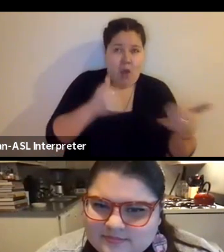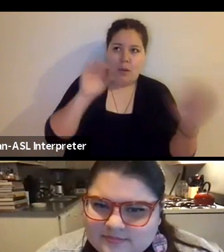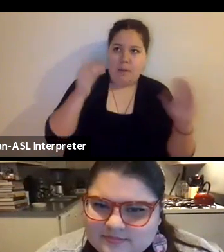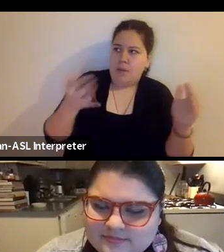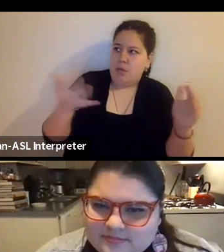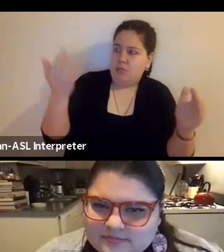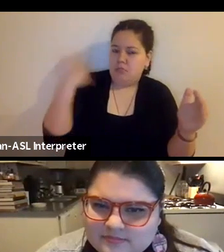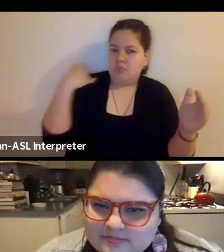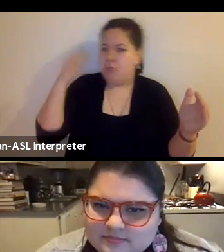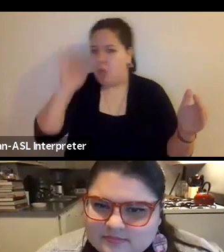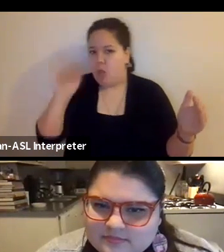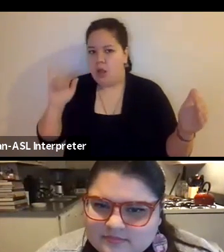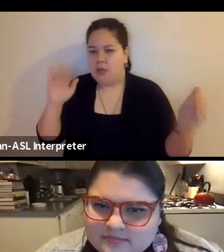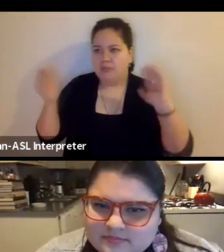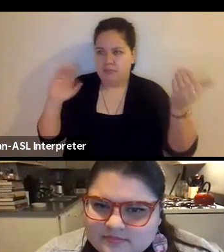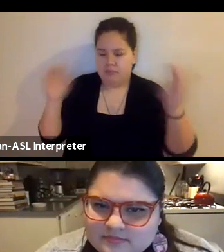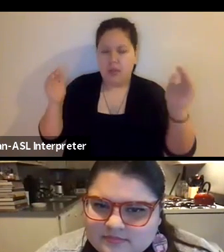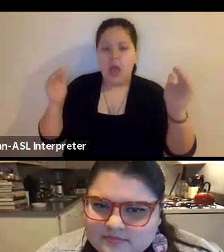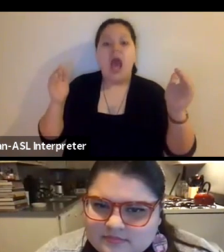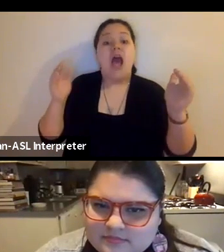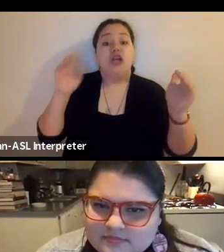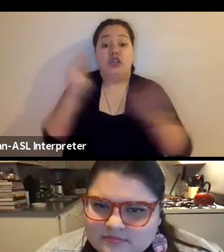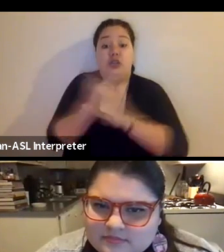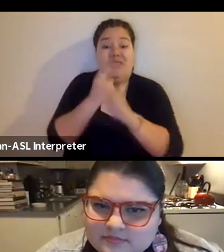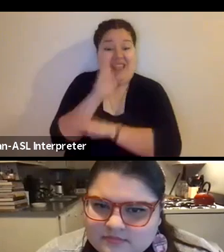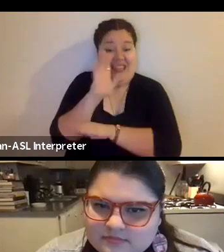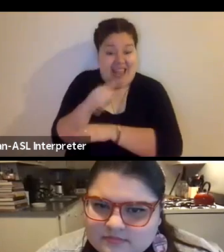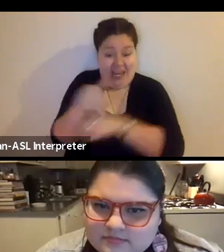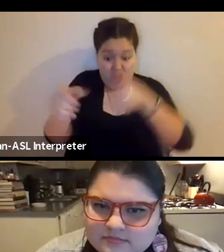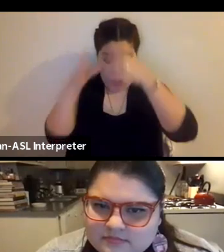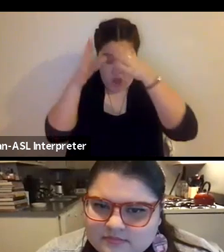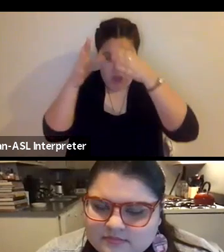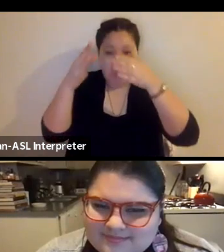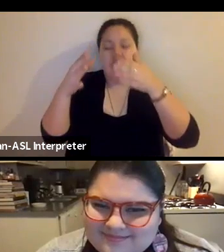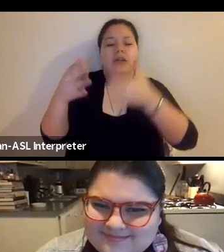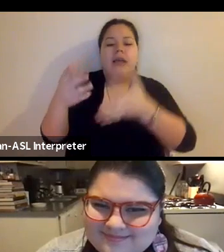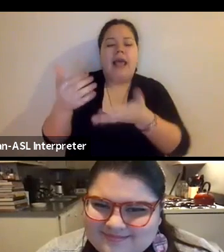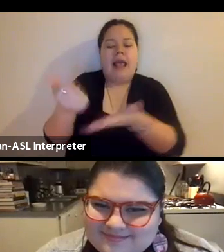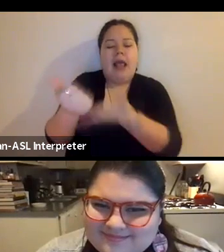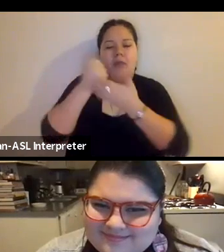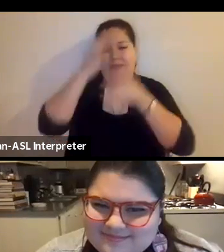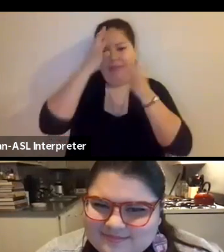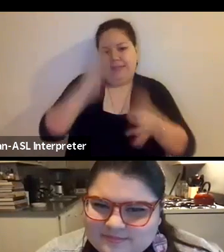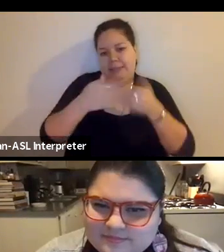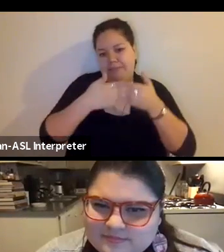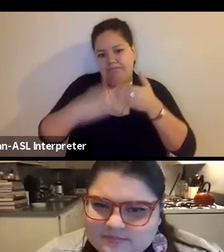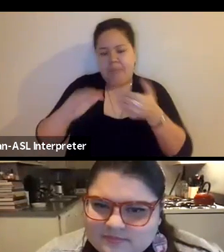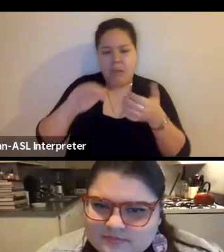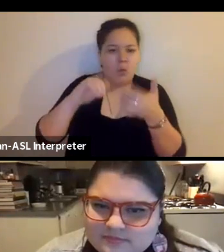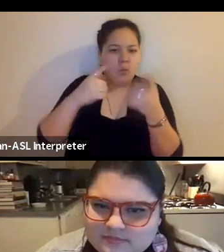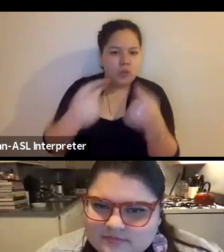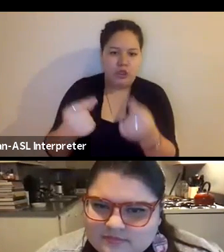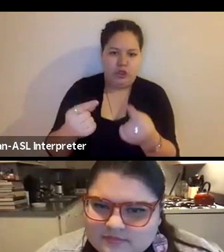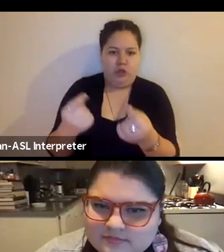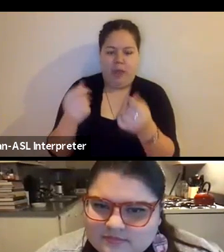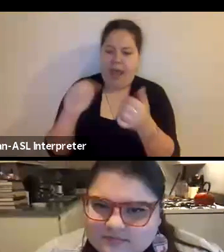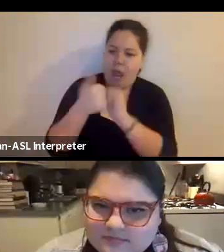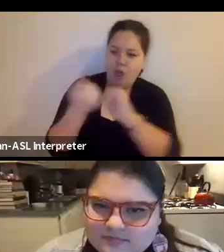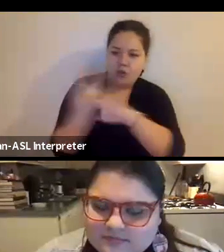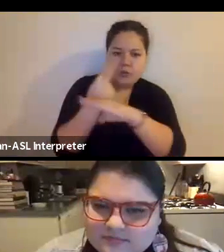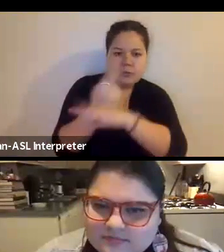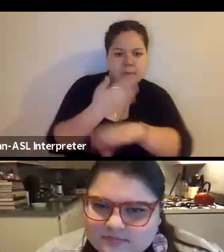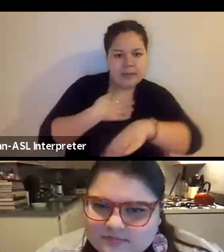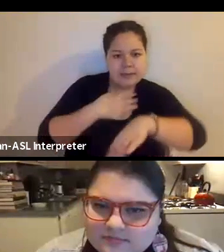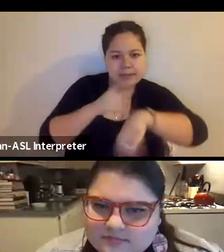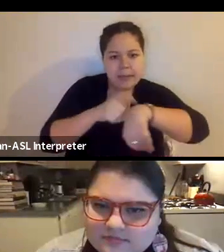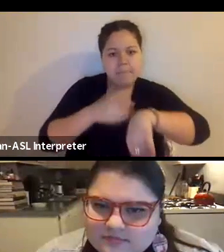then using that as a basis for deciding what we're going to do with our bodies, what we're going to do with our time.